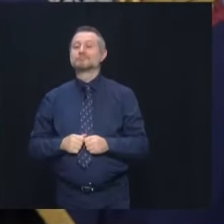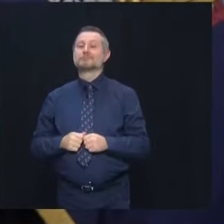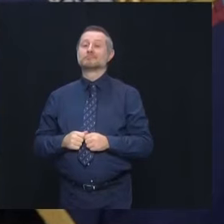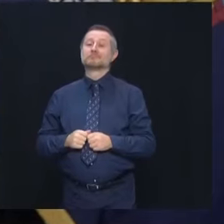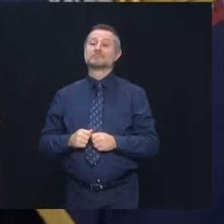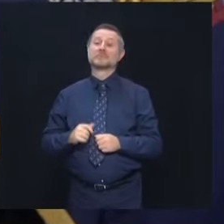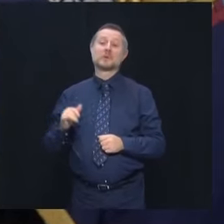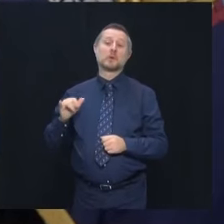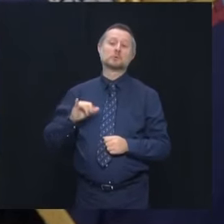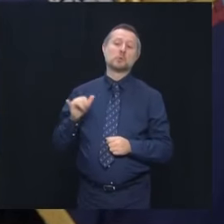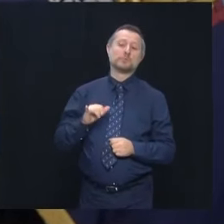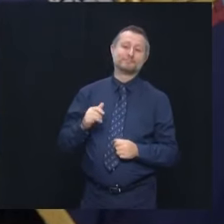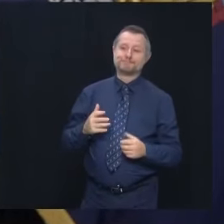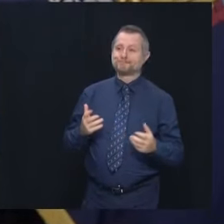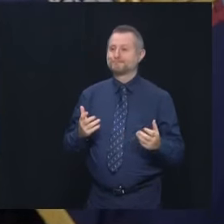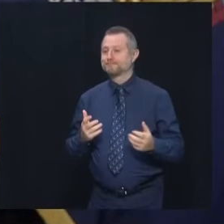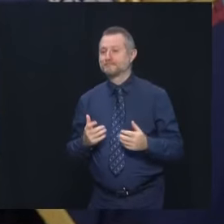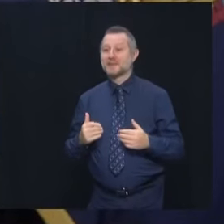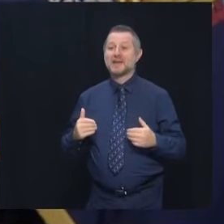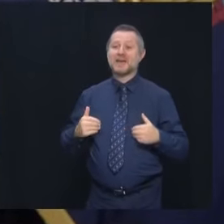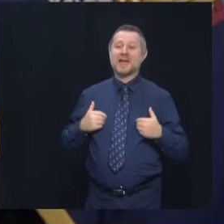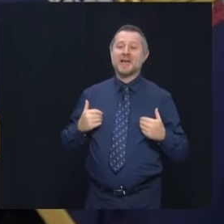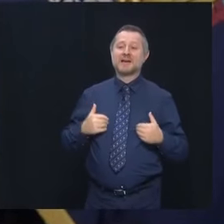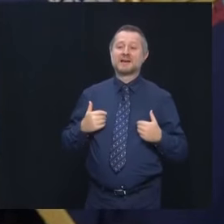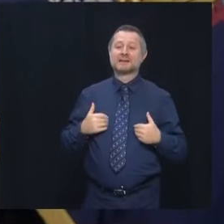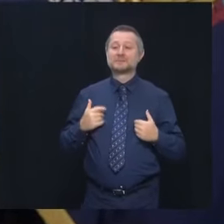mass gatherings of young people